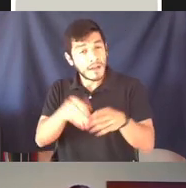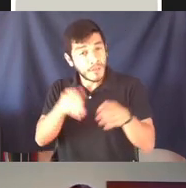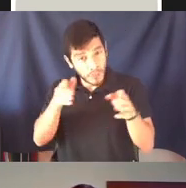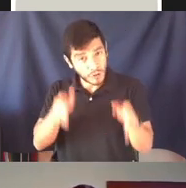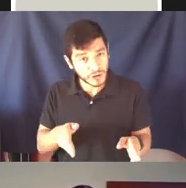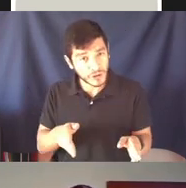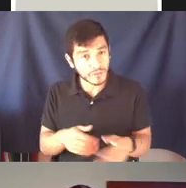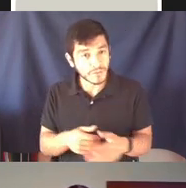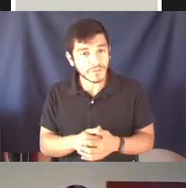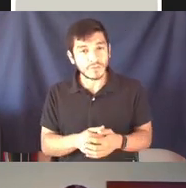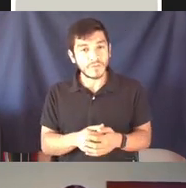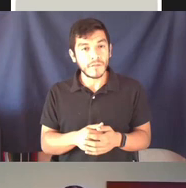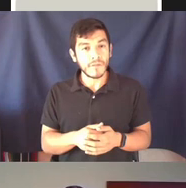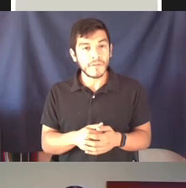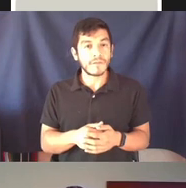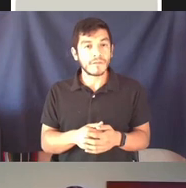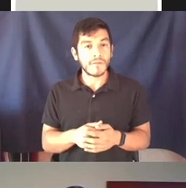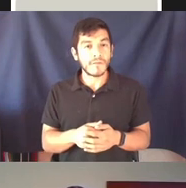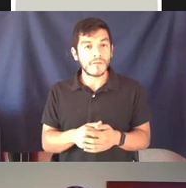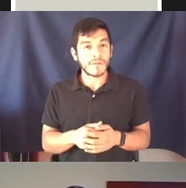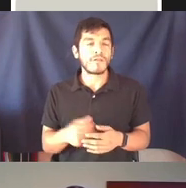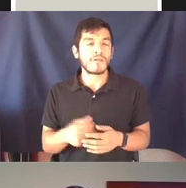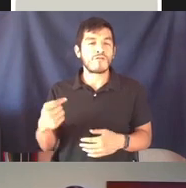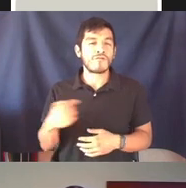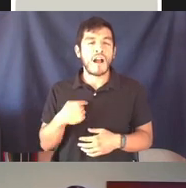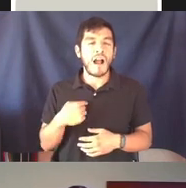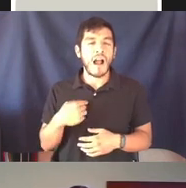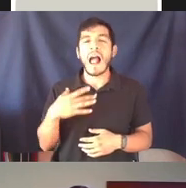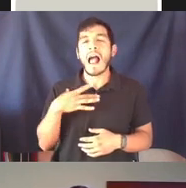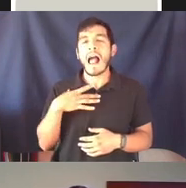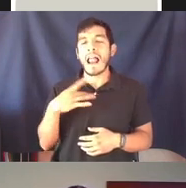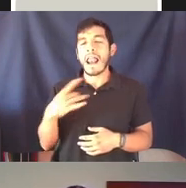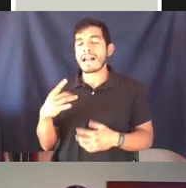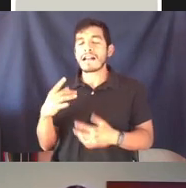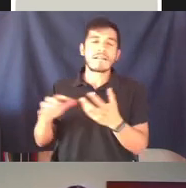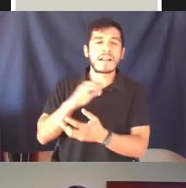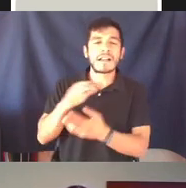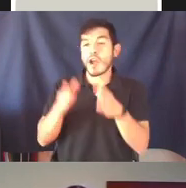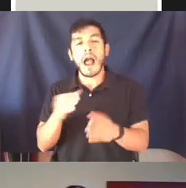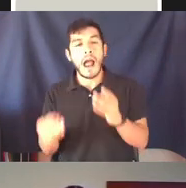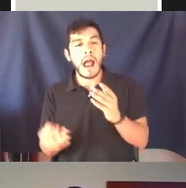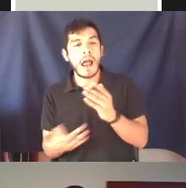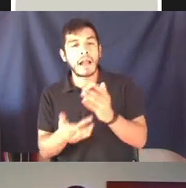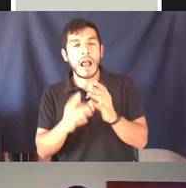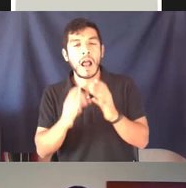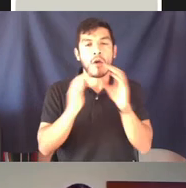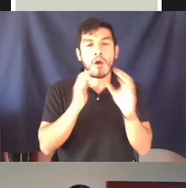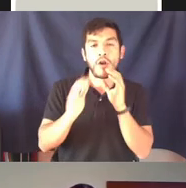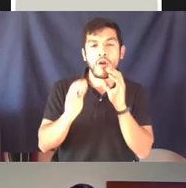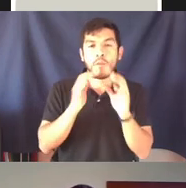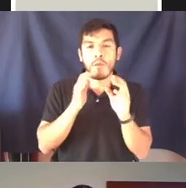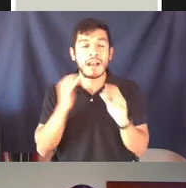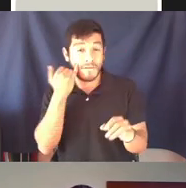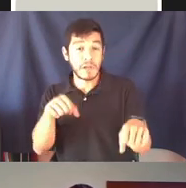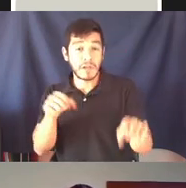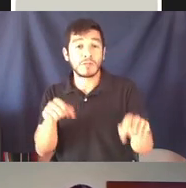you know, blending in person and technology communication as much as possible. Unfortunately, things like a